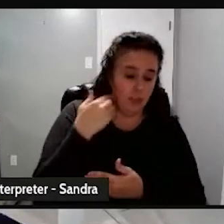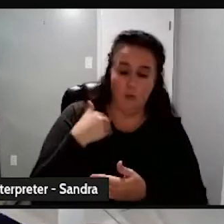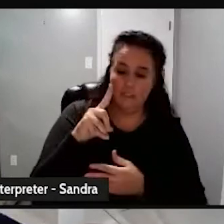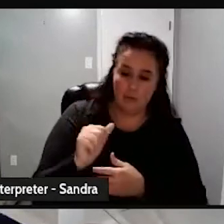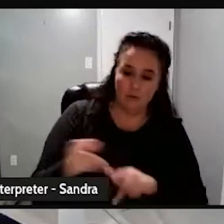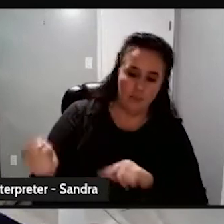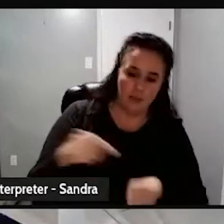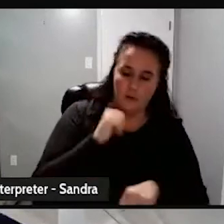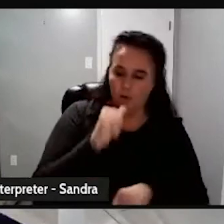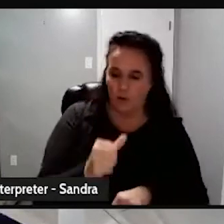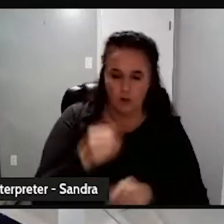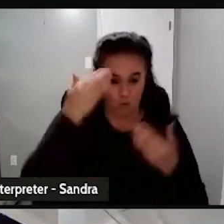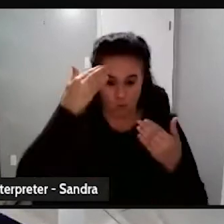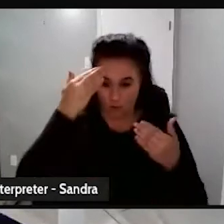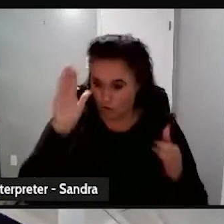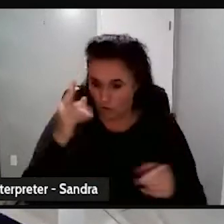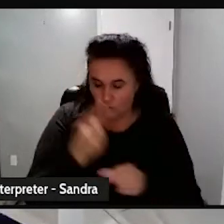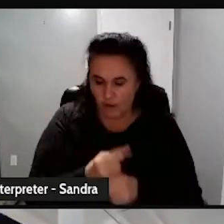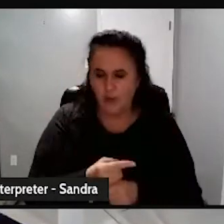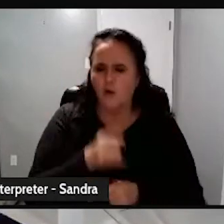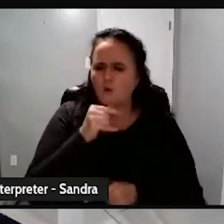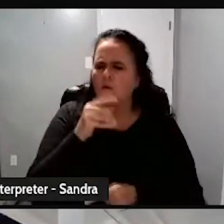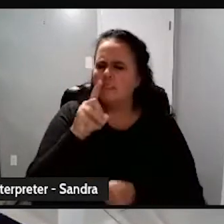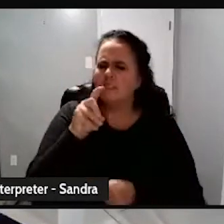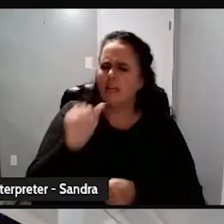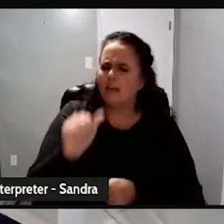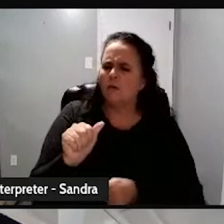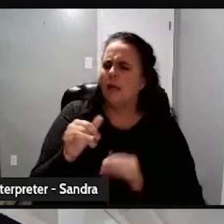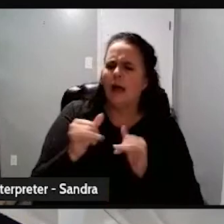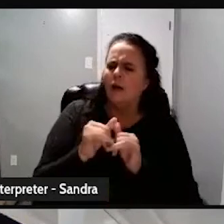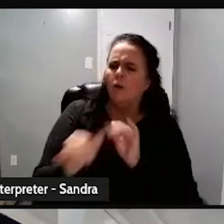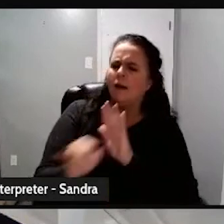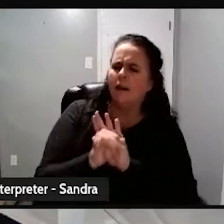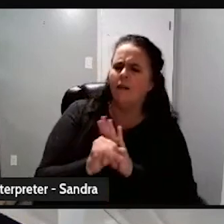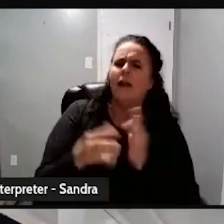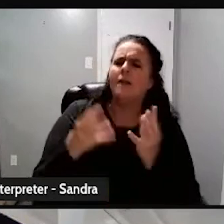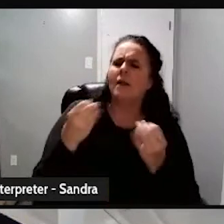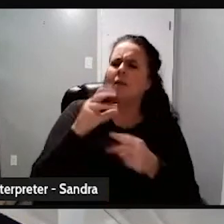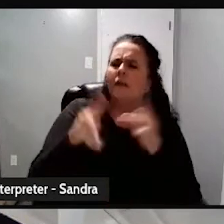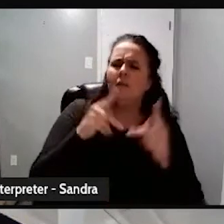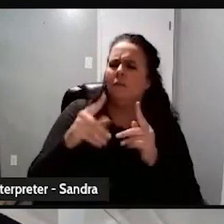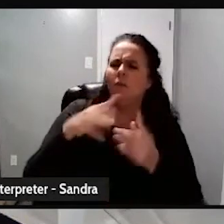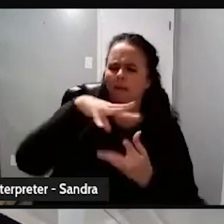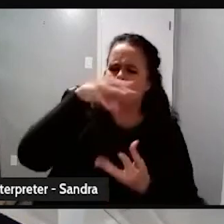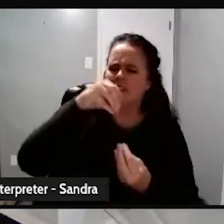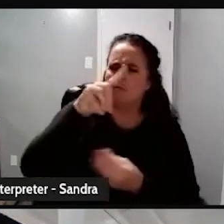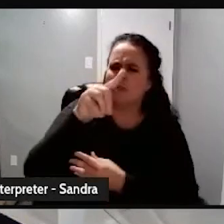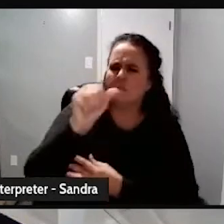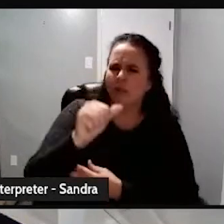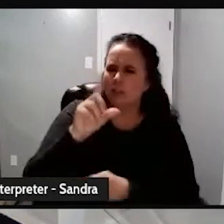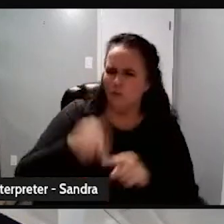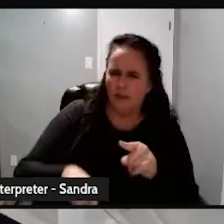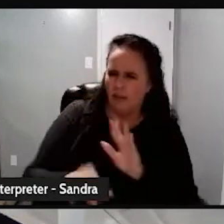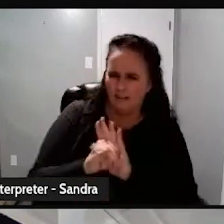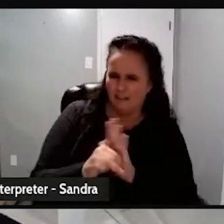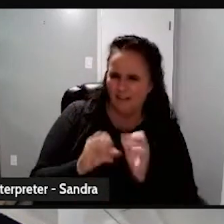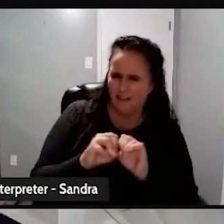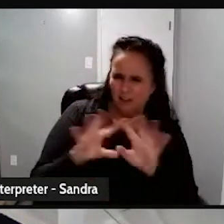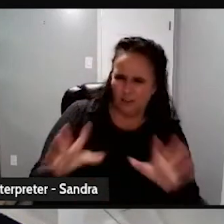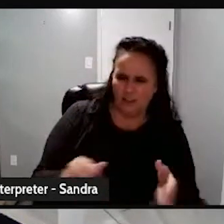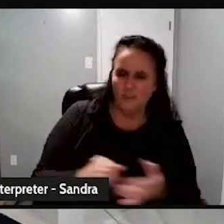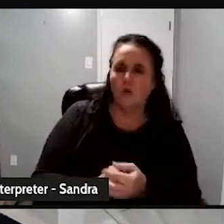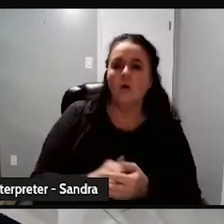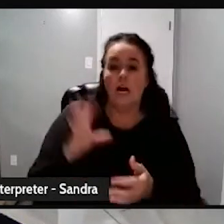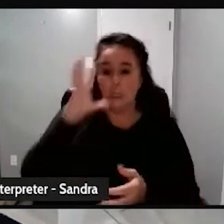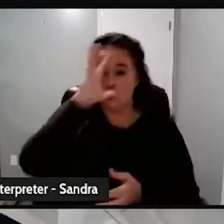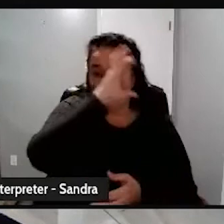don't know who's disabled anymore. We have many people with invisible disabilities. Yes. And we need to assume